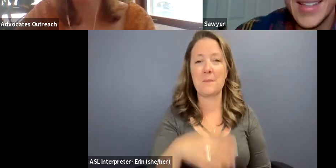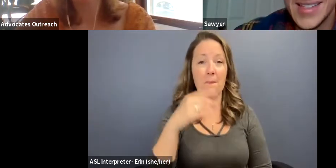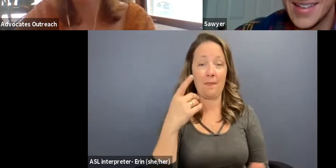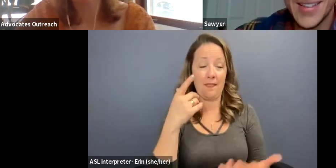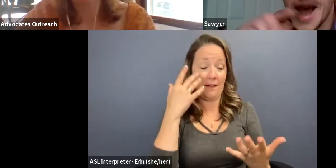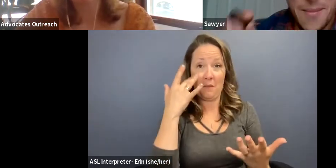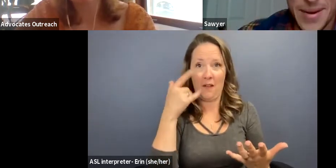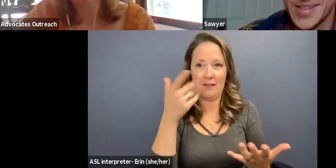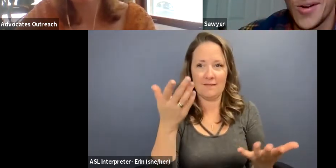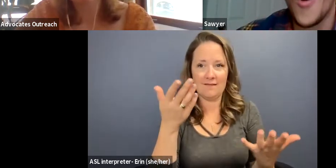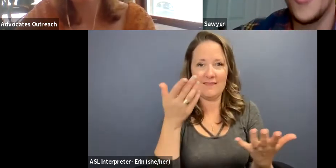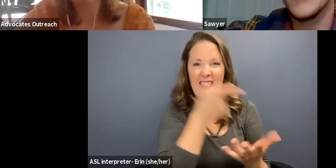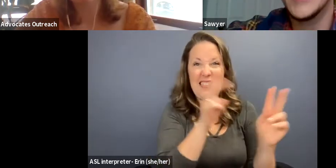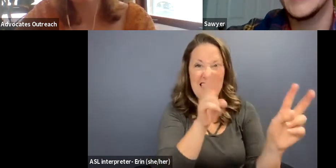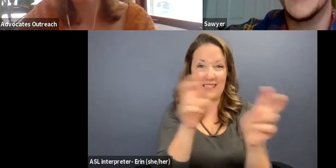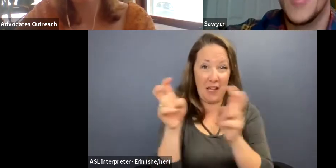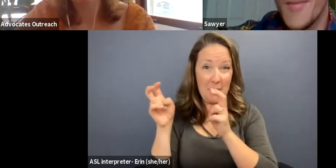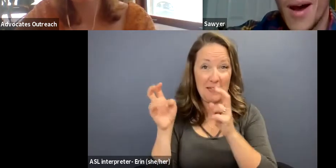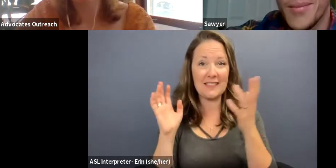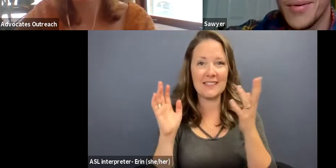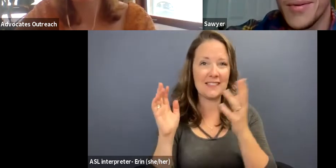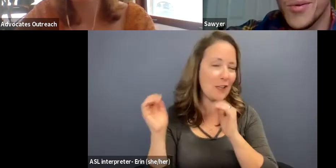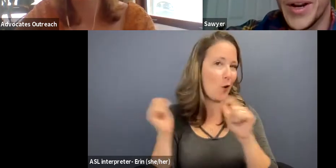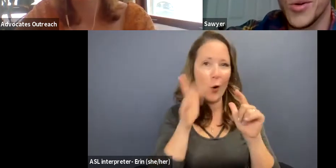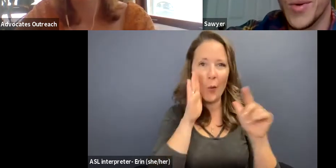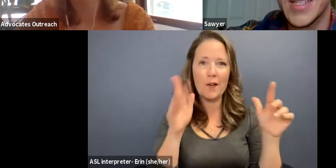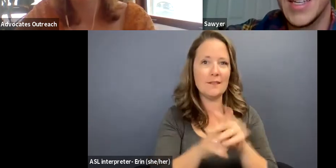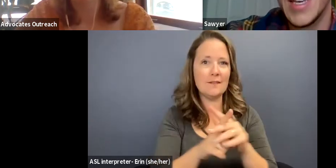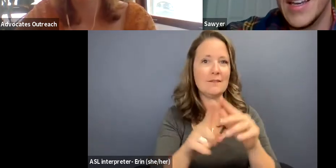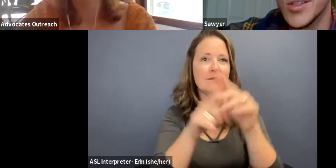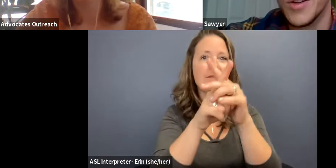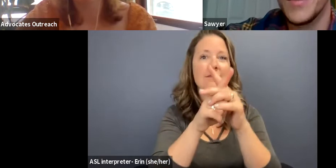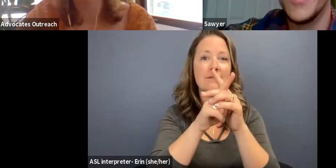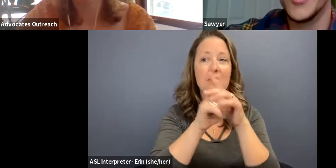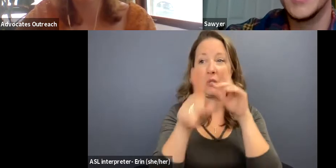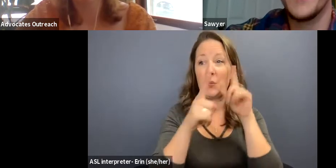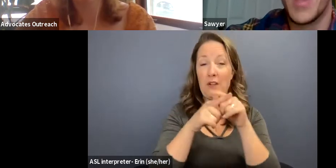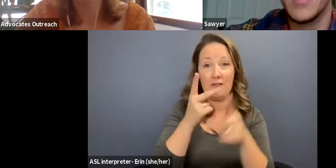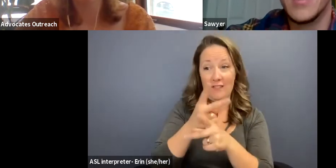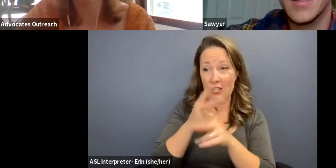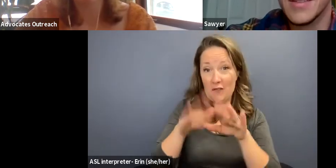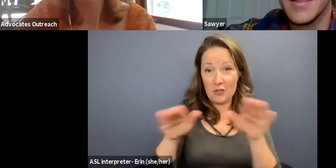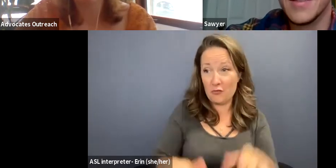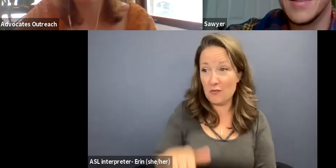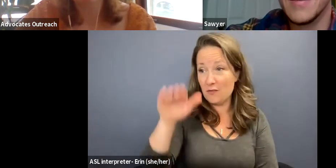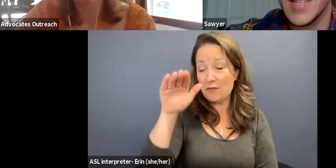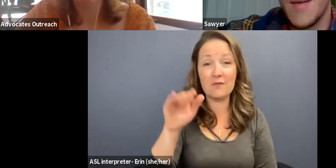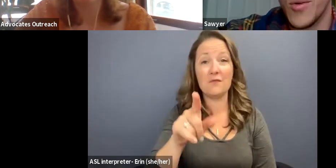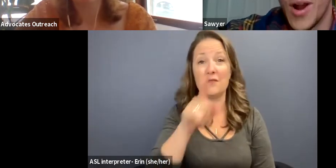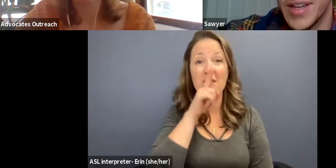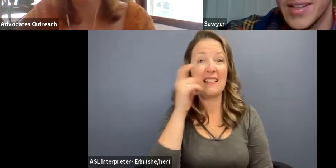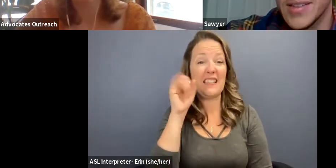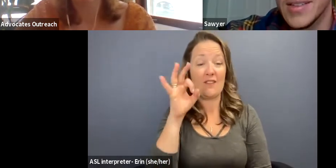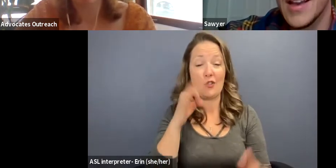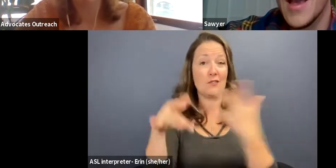also like beliefs, right? And values about things like love and